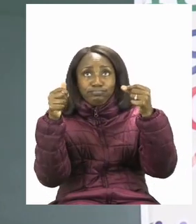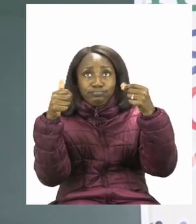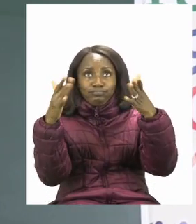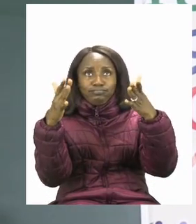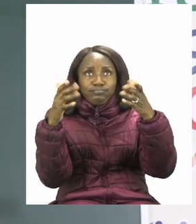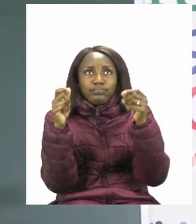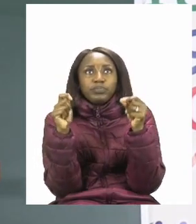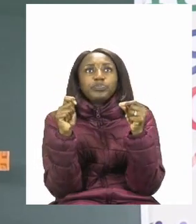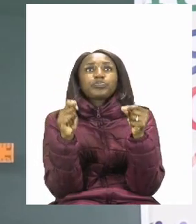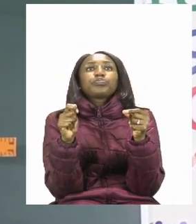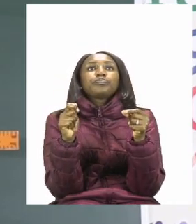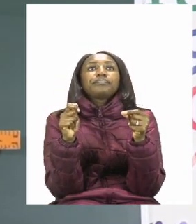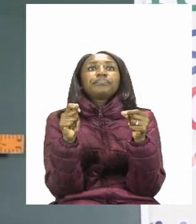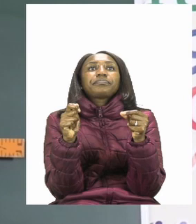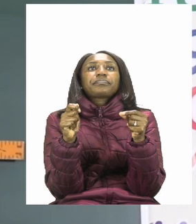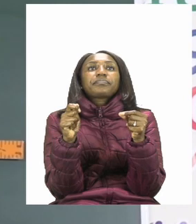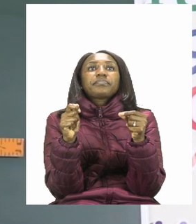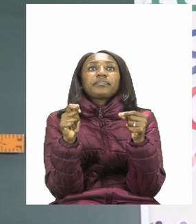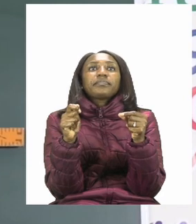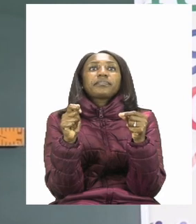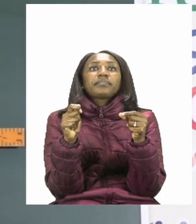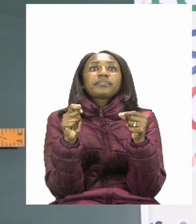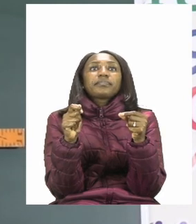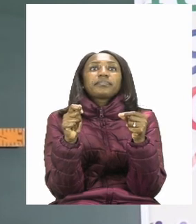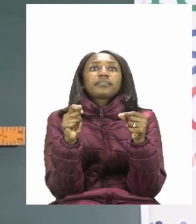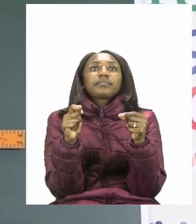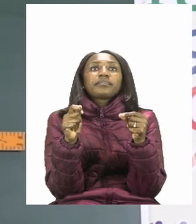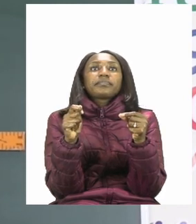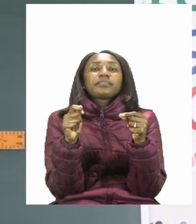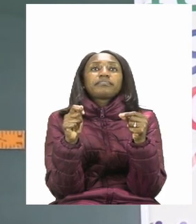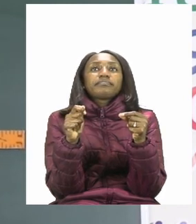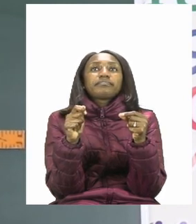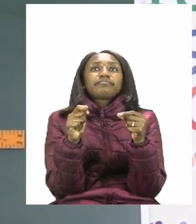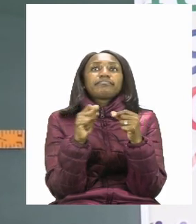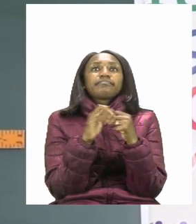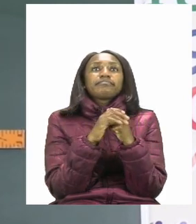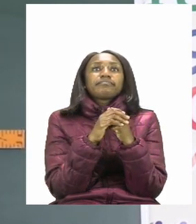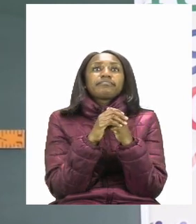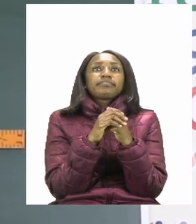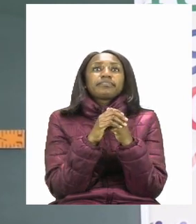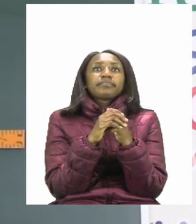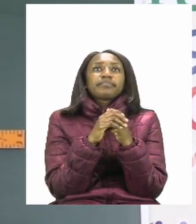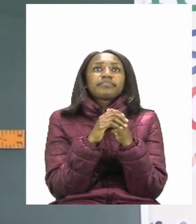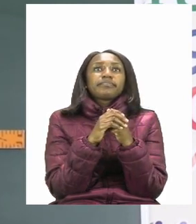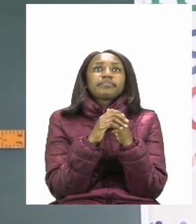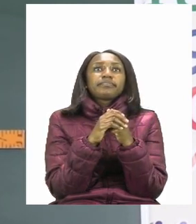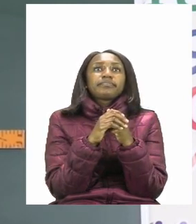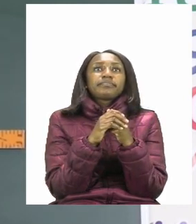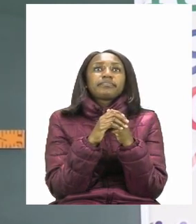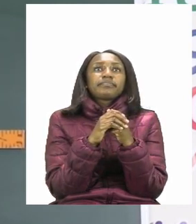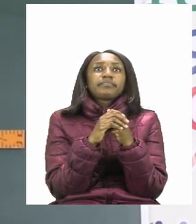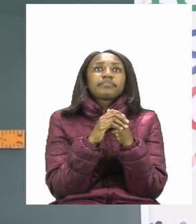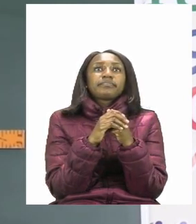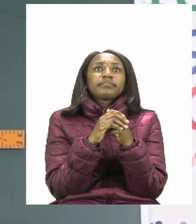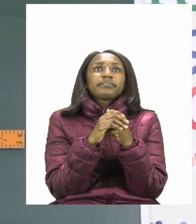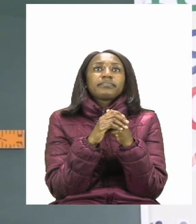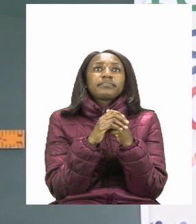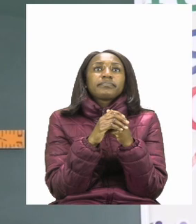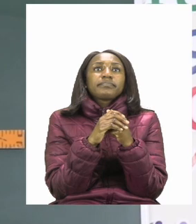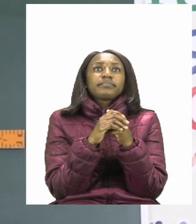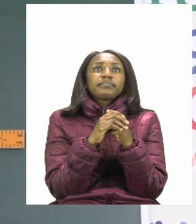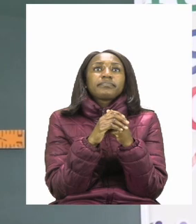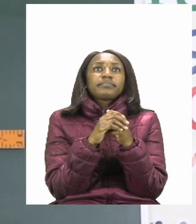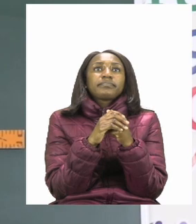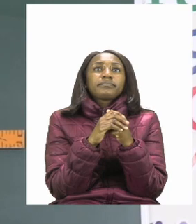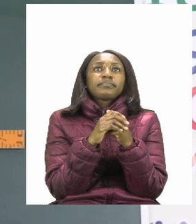point. So, once we have put our ruler on the starting point, then we